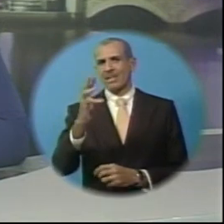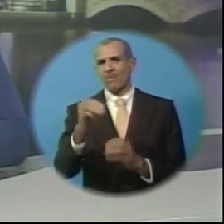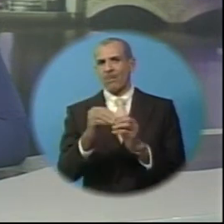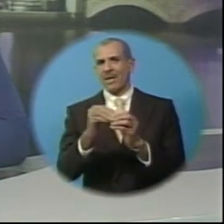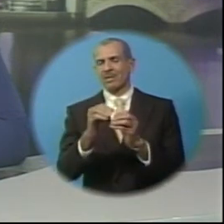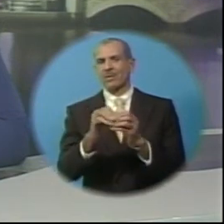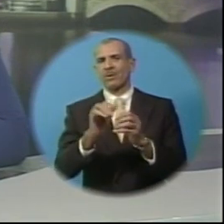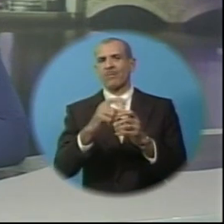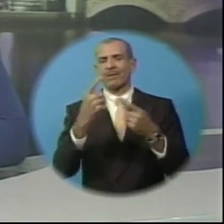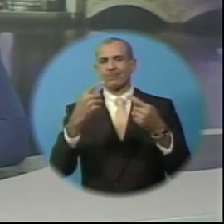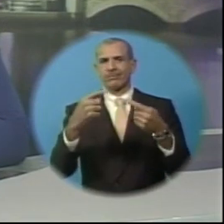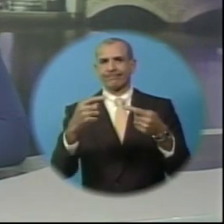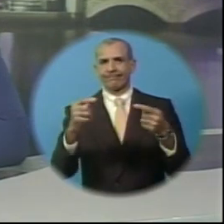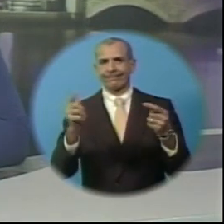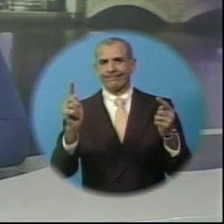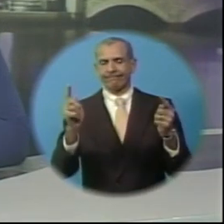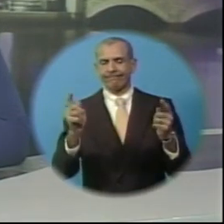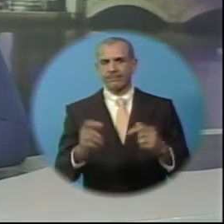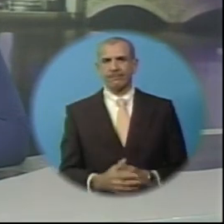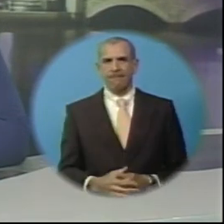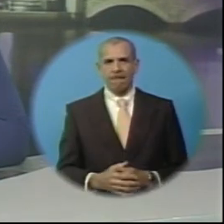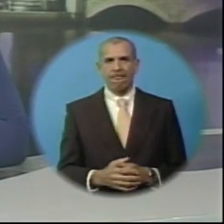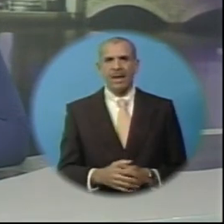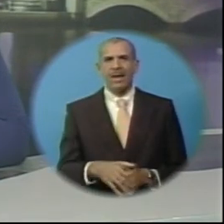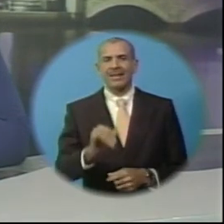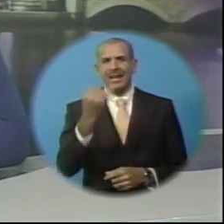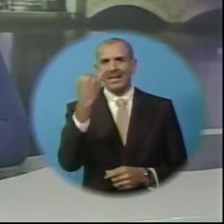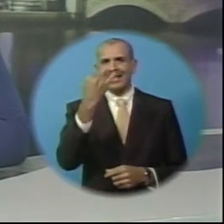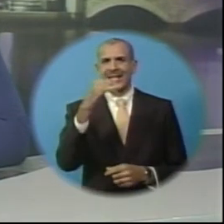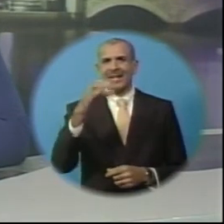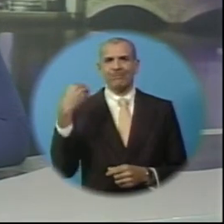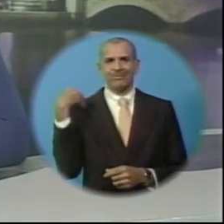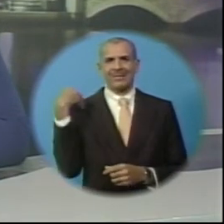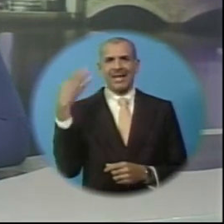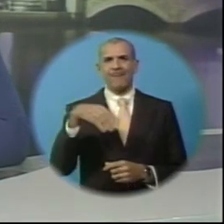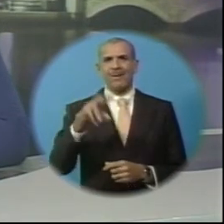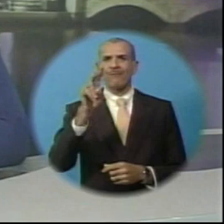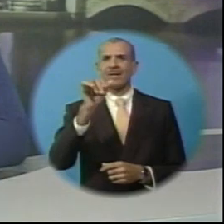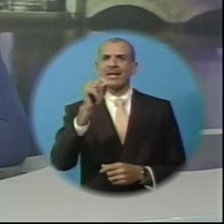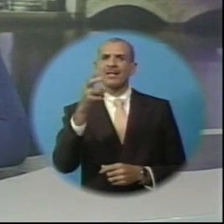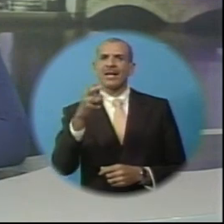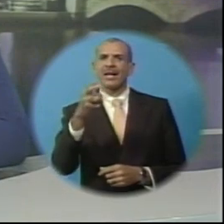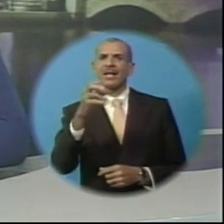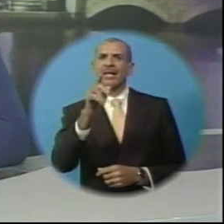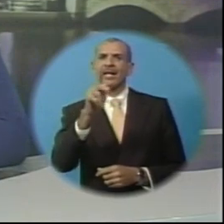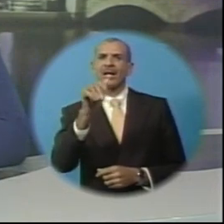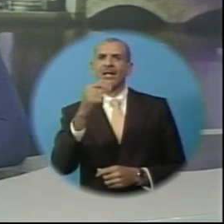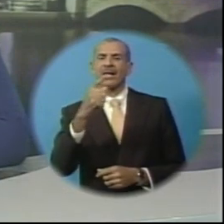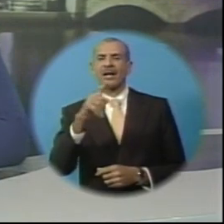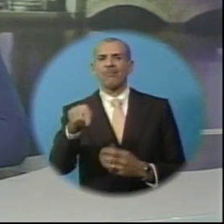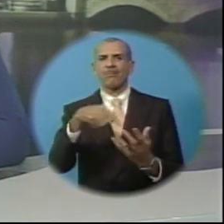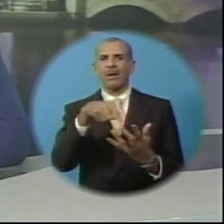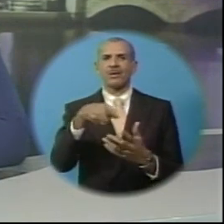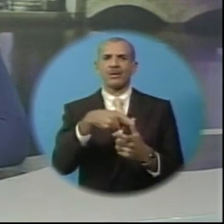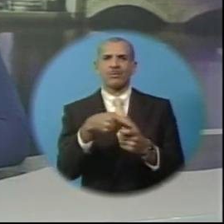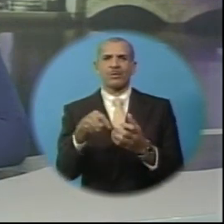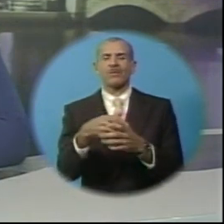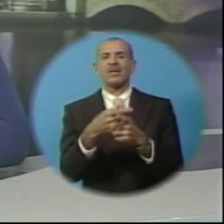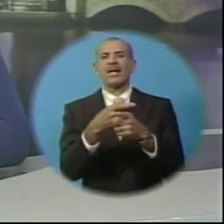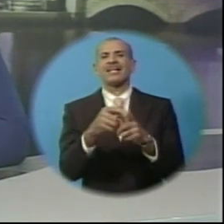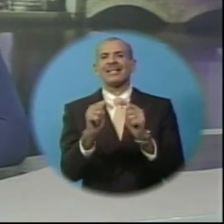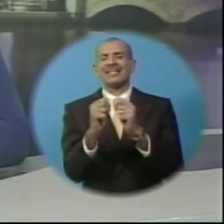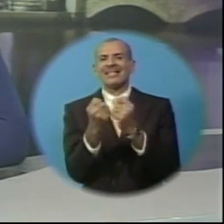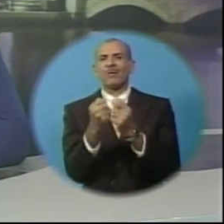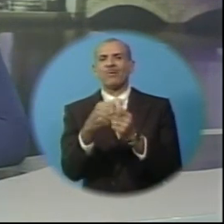be completed. The Indian captain Virat Kohli is among the runs again as his team made 317 for